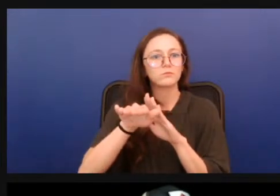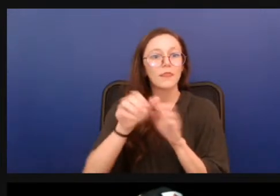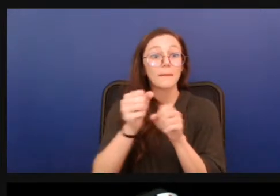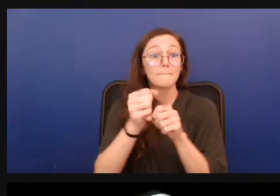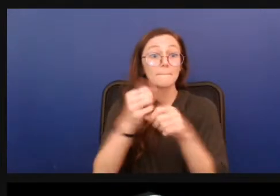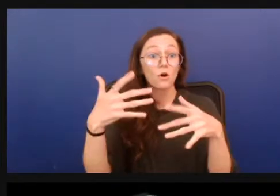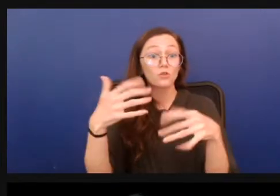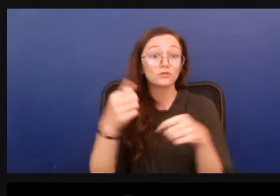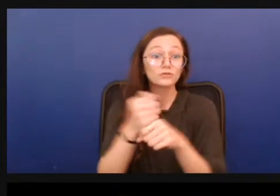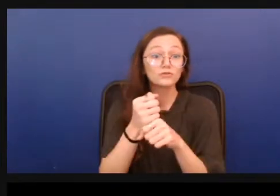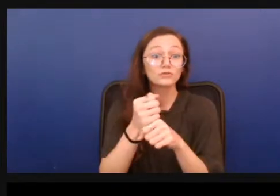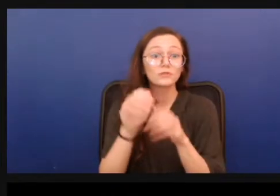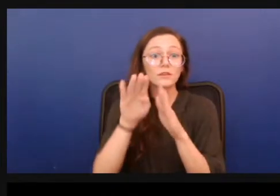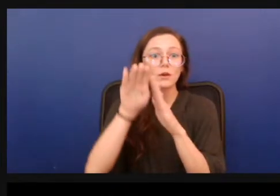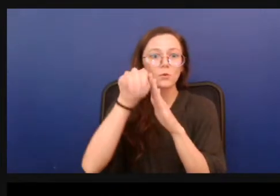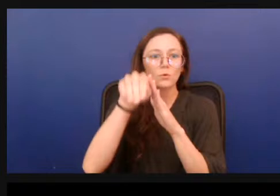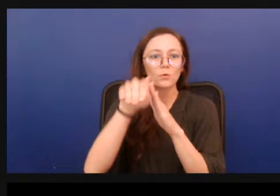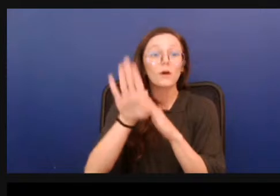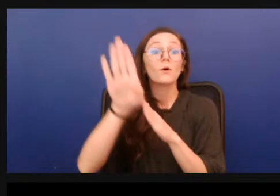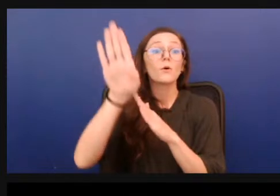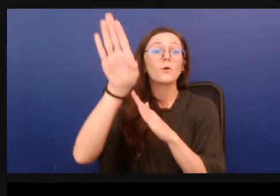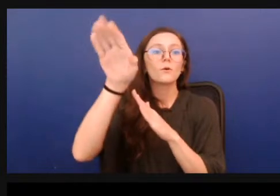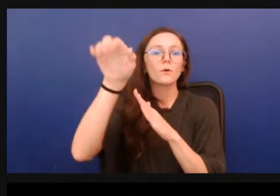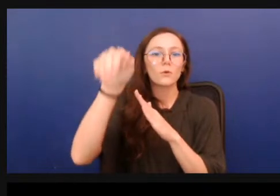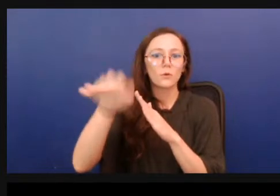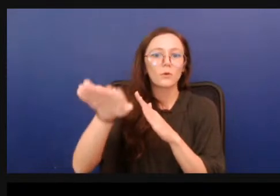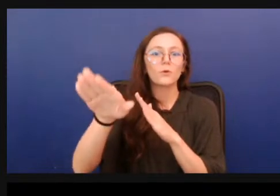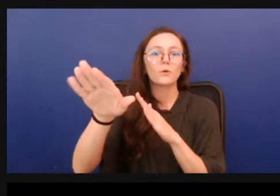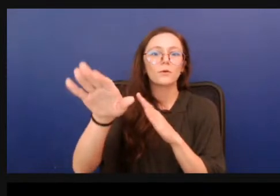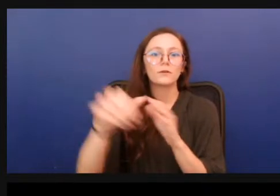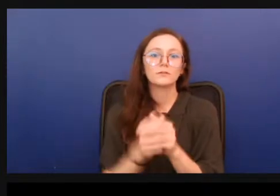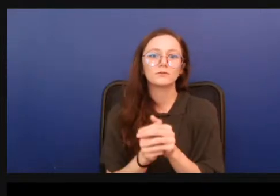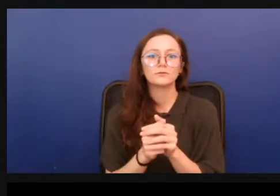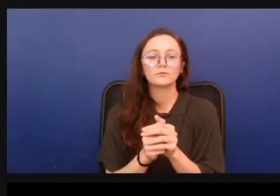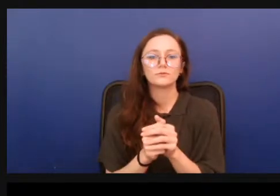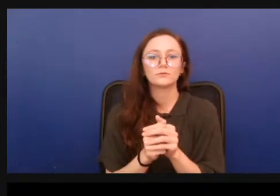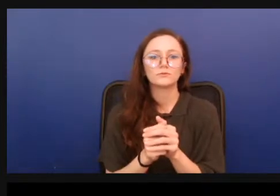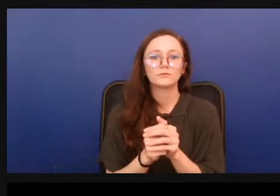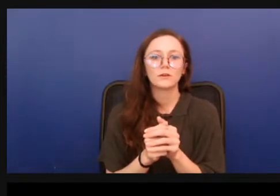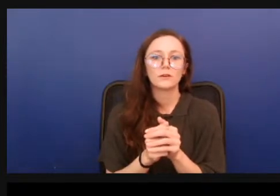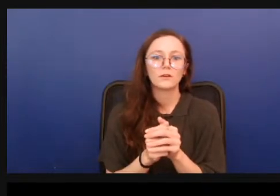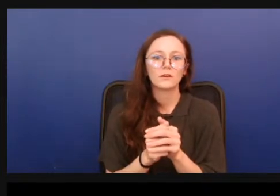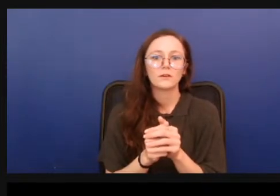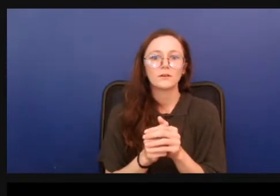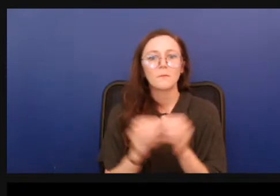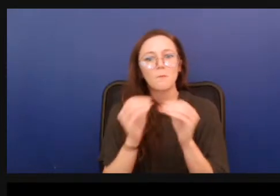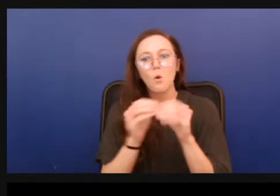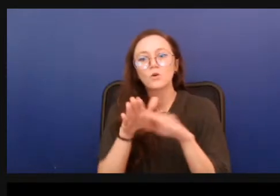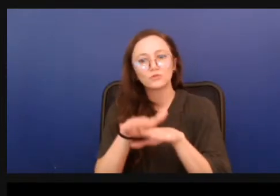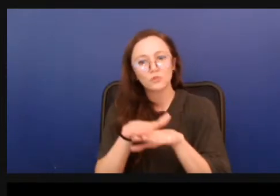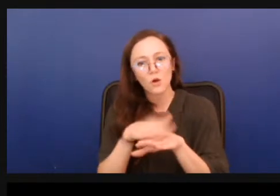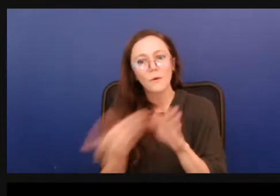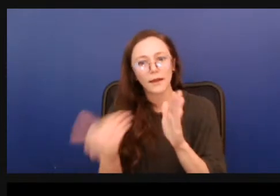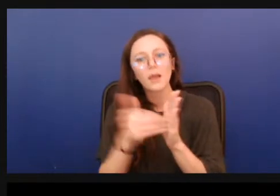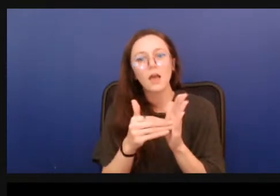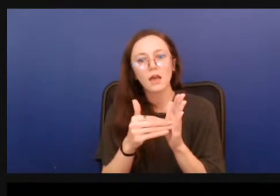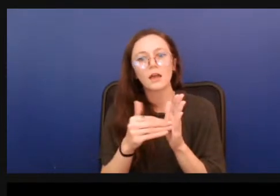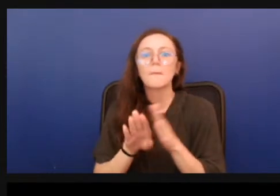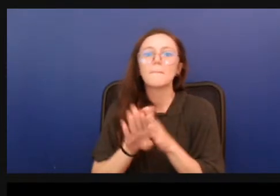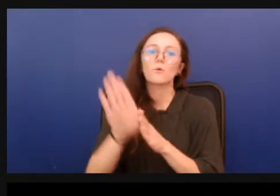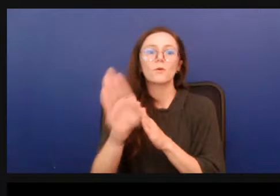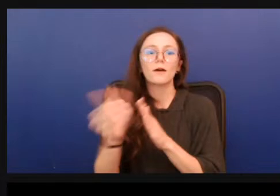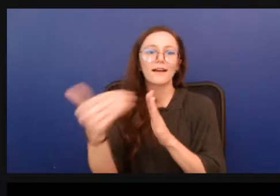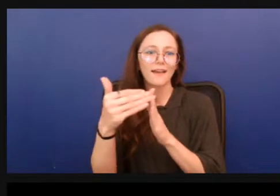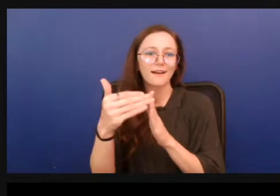another pulse, and slow, slow, slow. And then there's another pulse, a small one there, and then slow, slow, slow, and then another pulse. So it seems like it activates